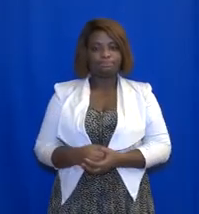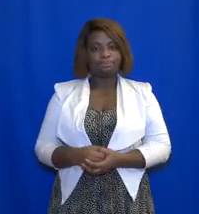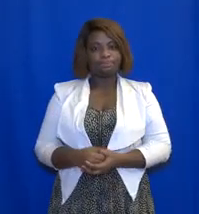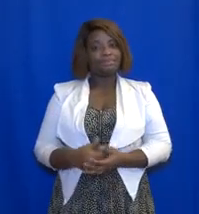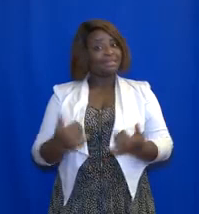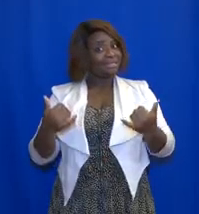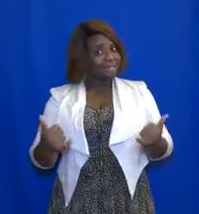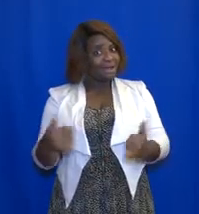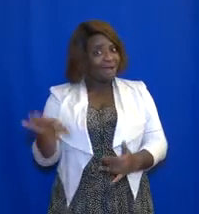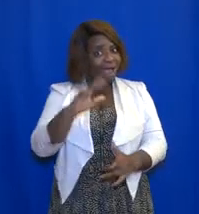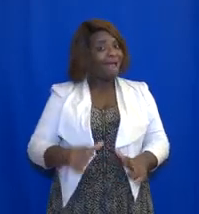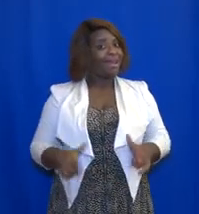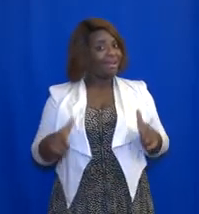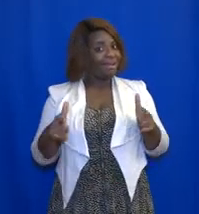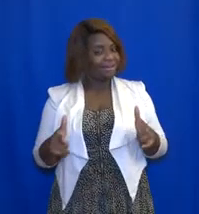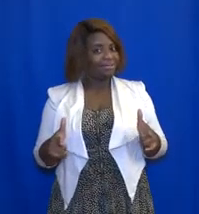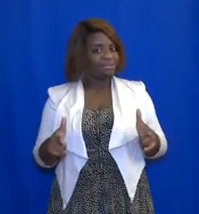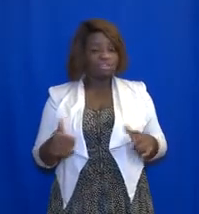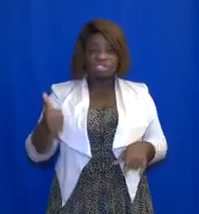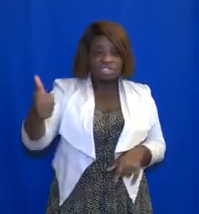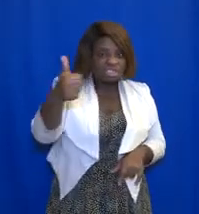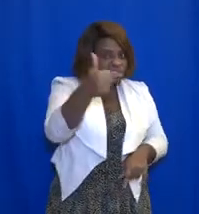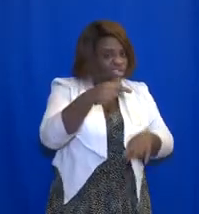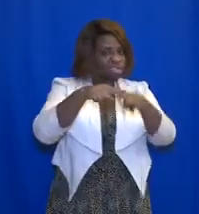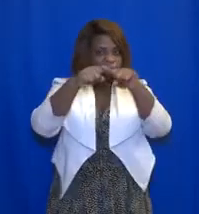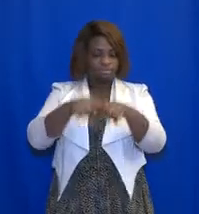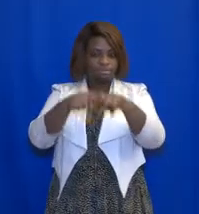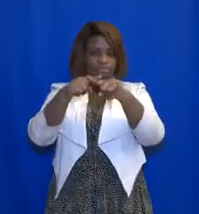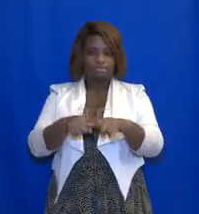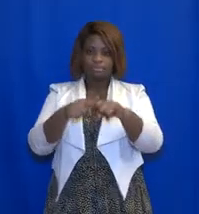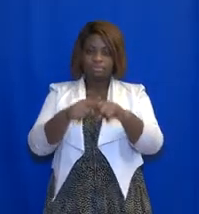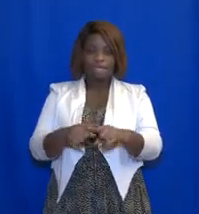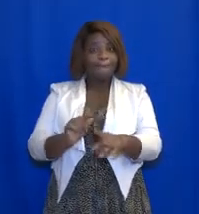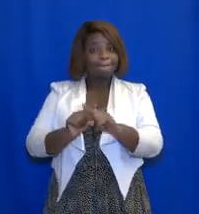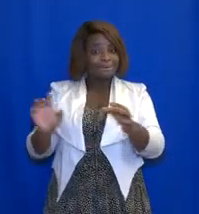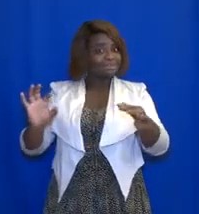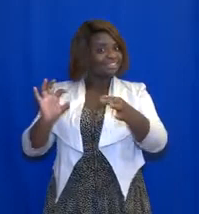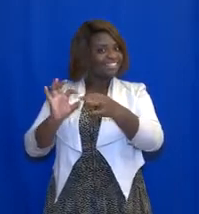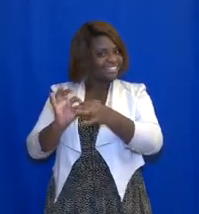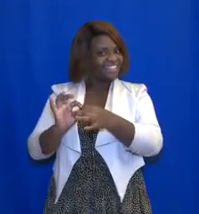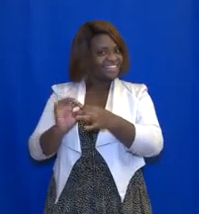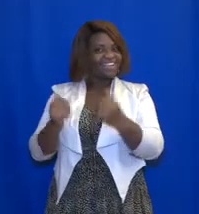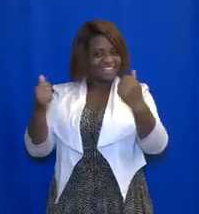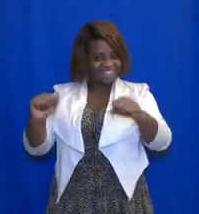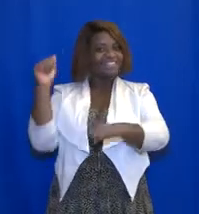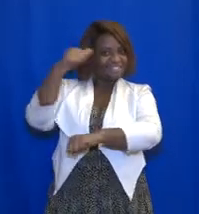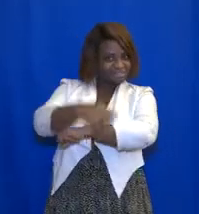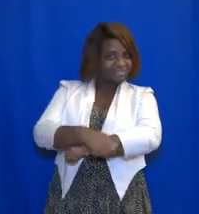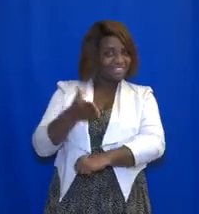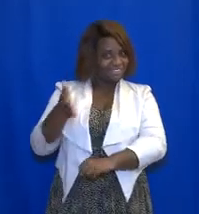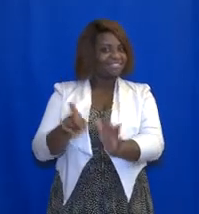Our survival, I repeat, is in our own hands, and together we can defeat this